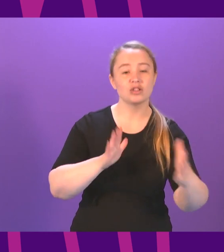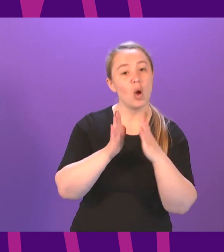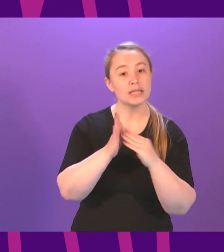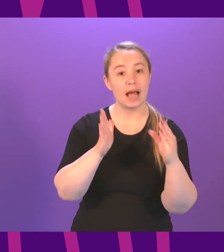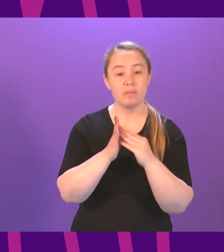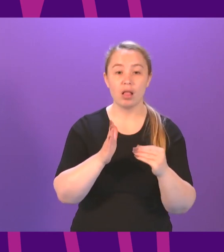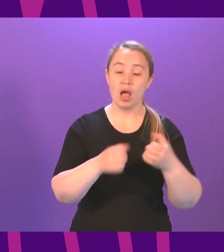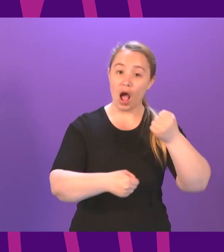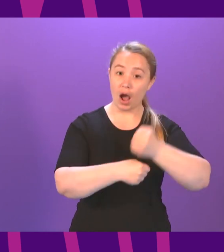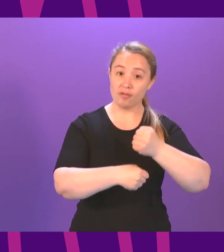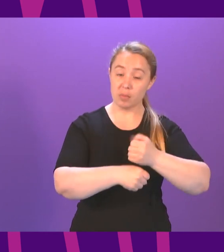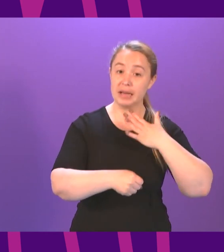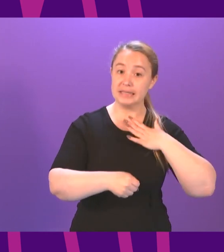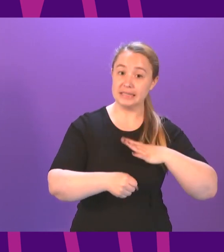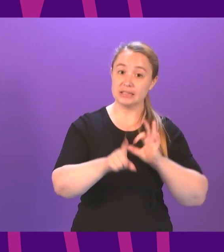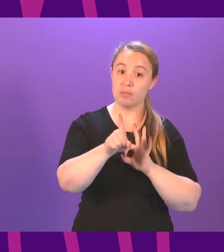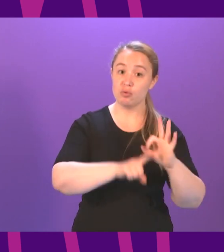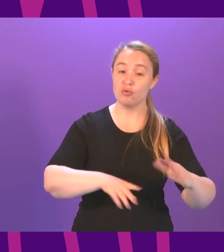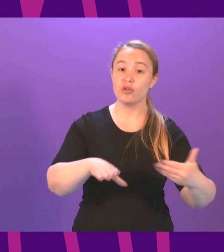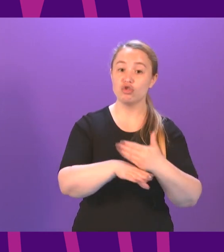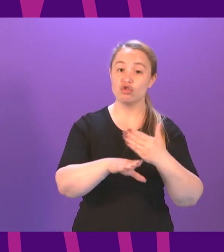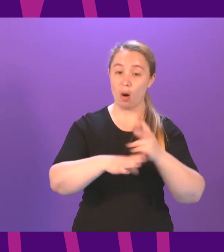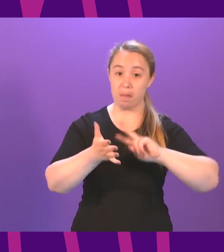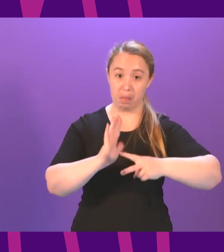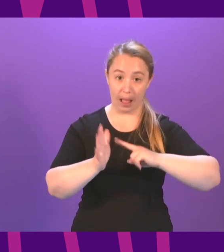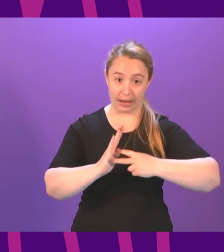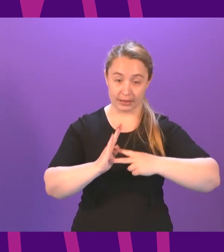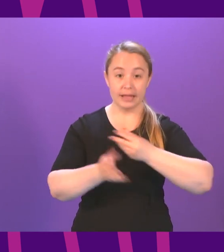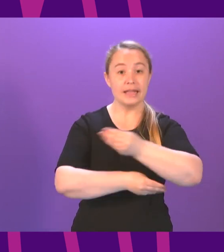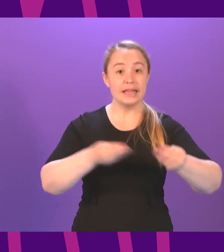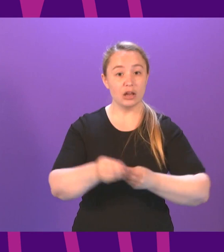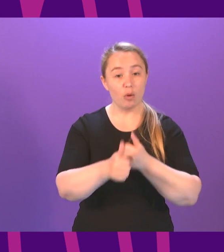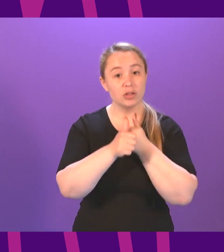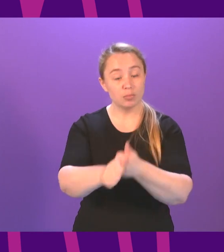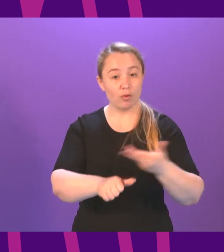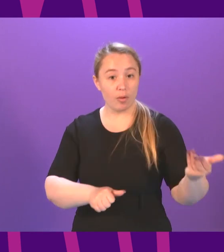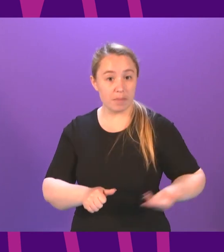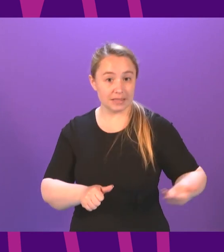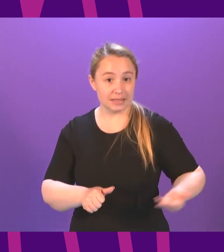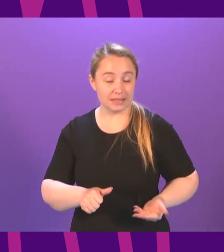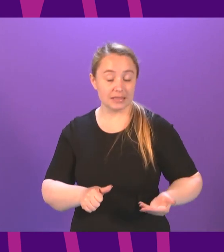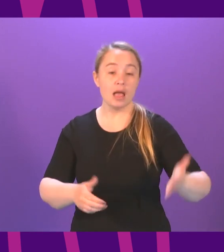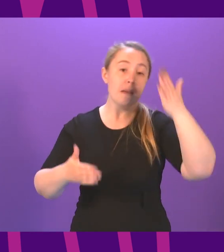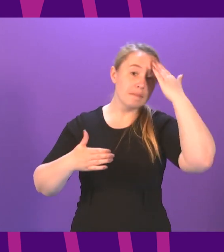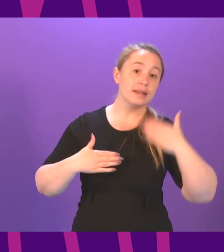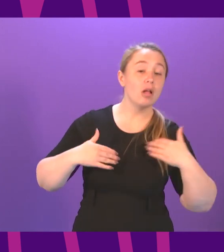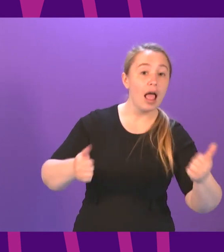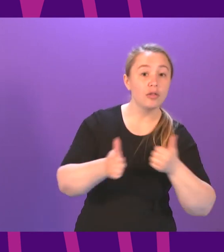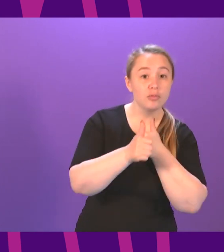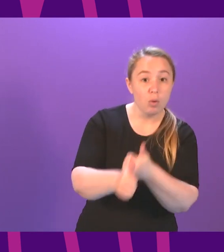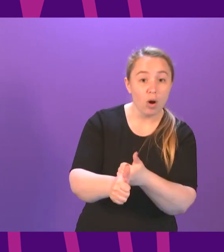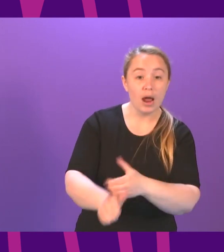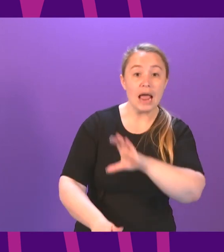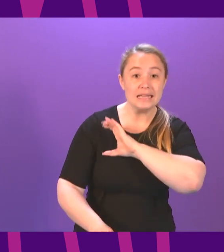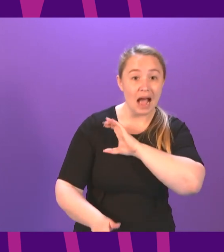The government must go further and be bolder on a jobs plan, on economic support for businesses, on mental health support and catch up on cancer